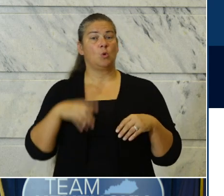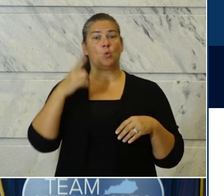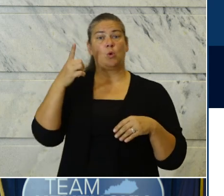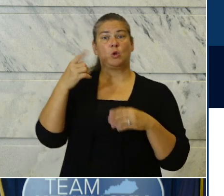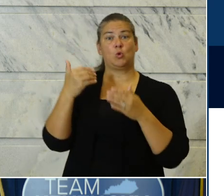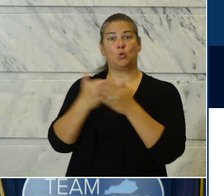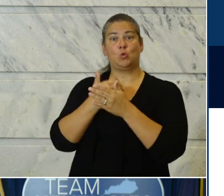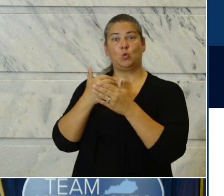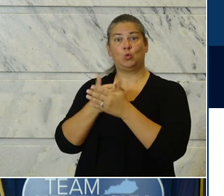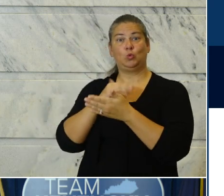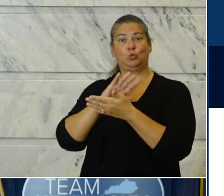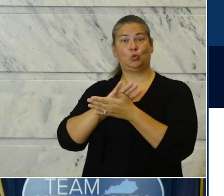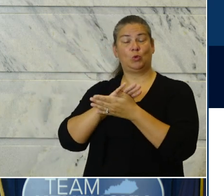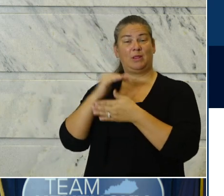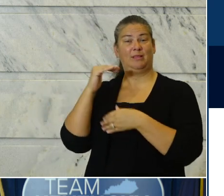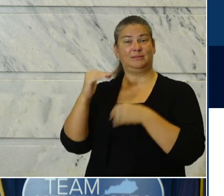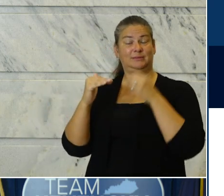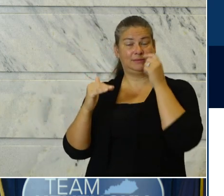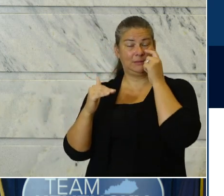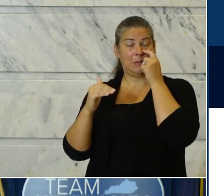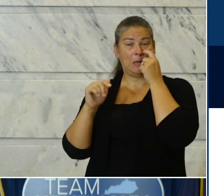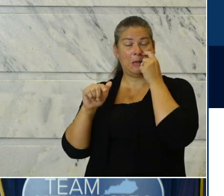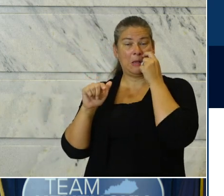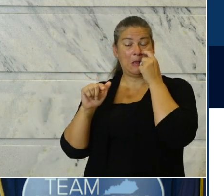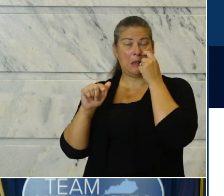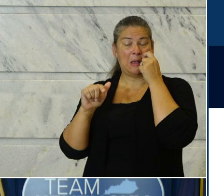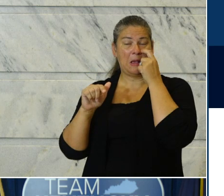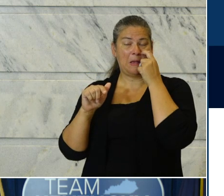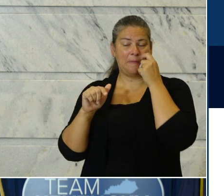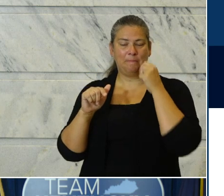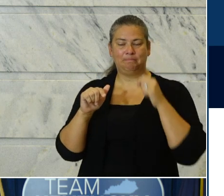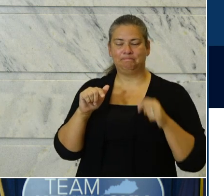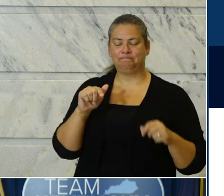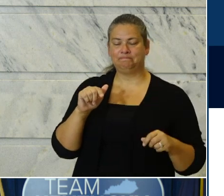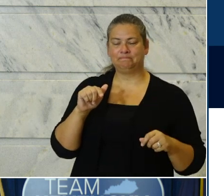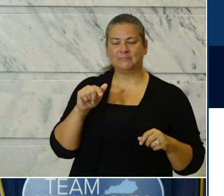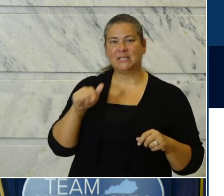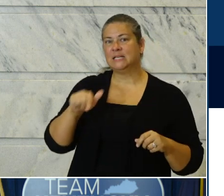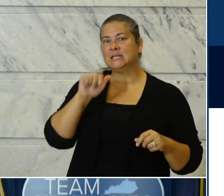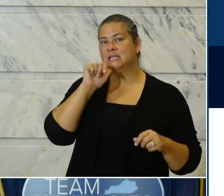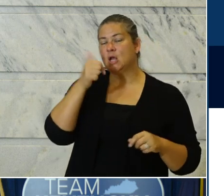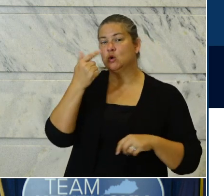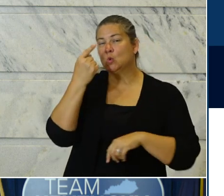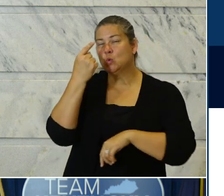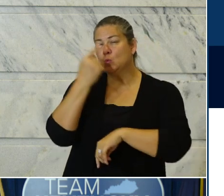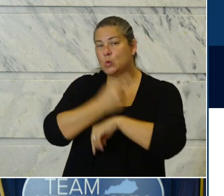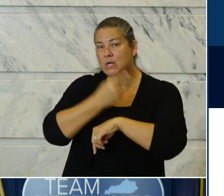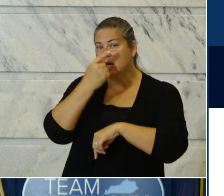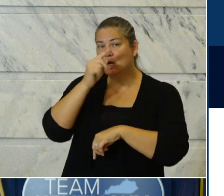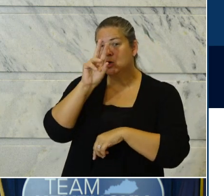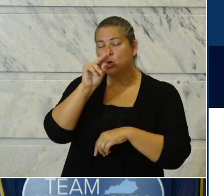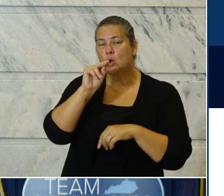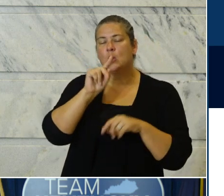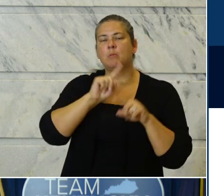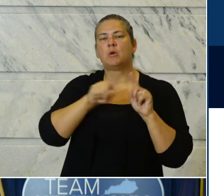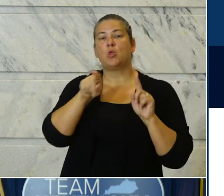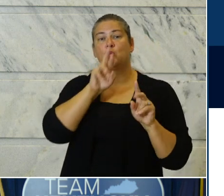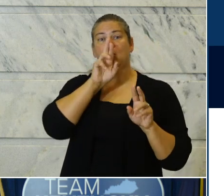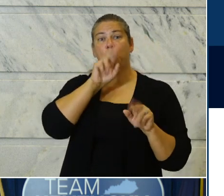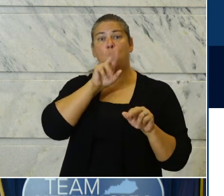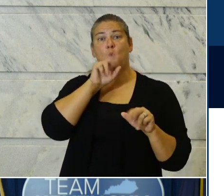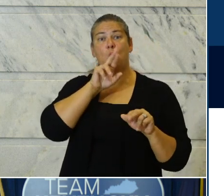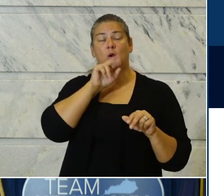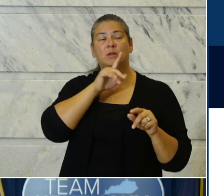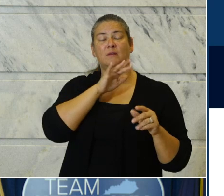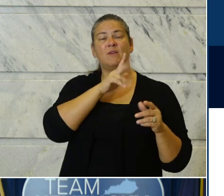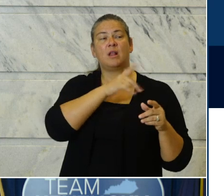our list. While this was not just in one day, but all the reporting came in at one time,